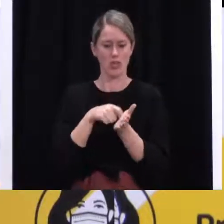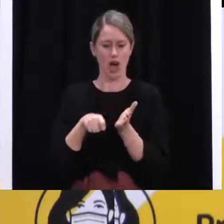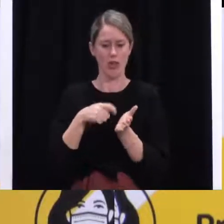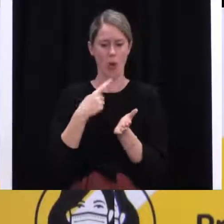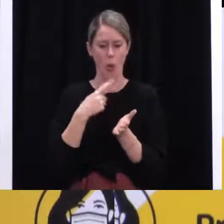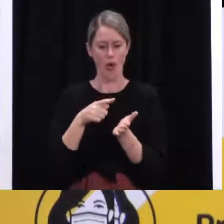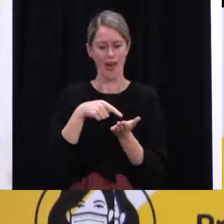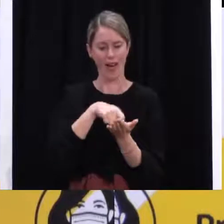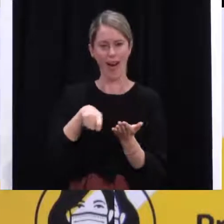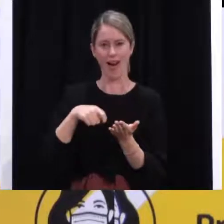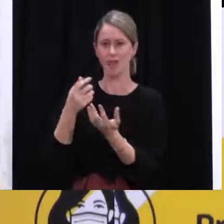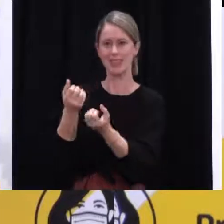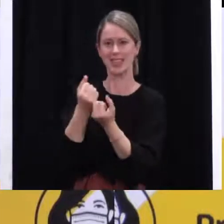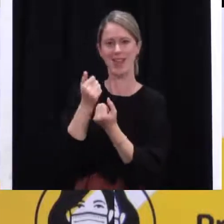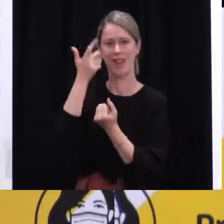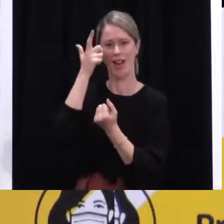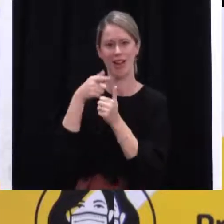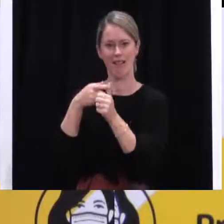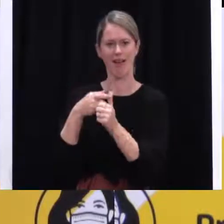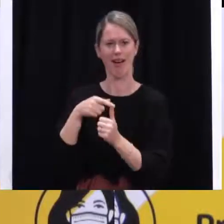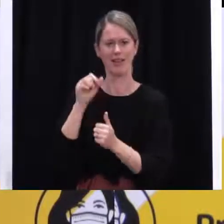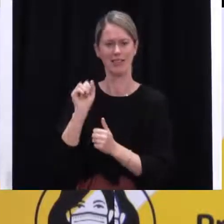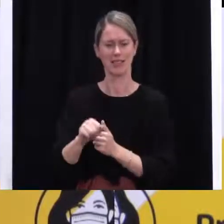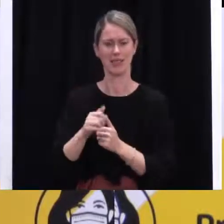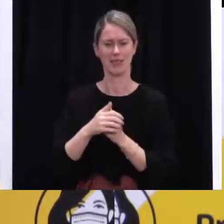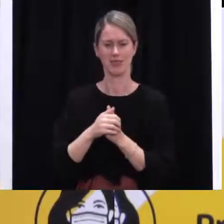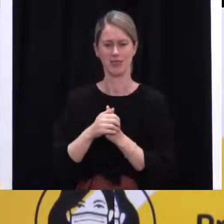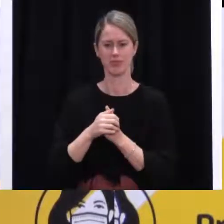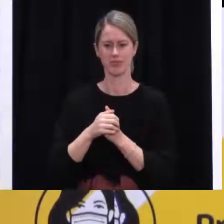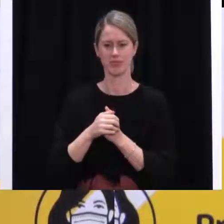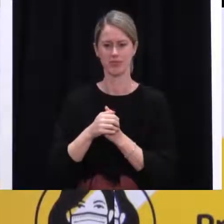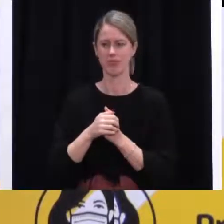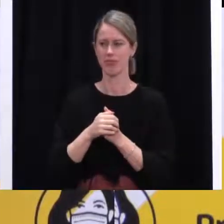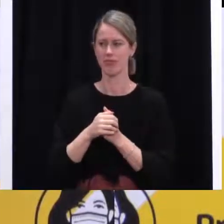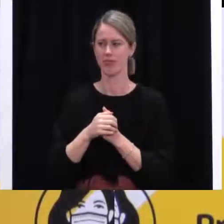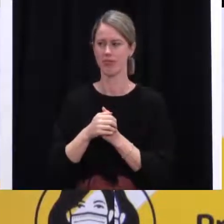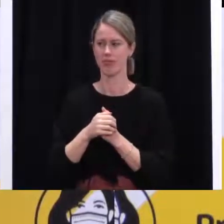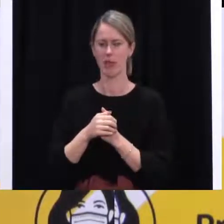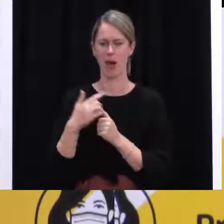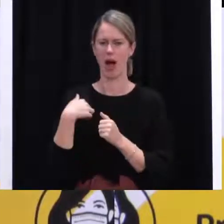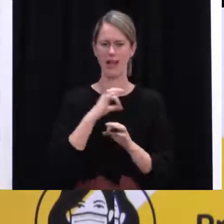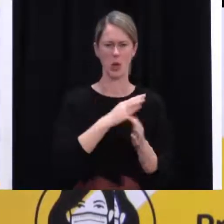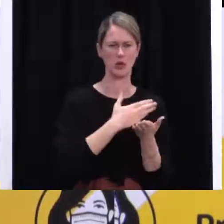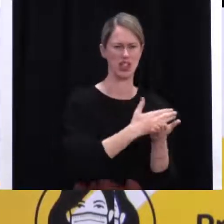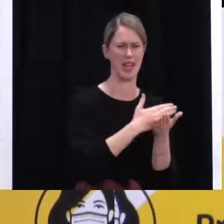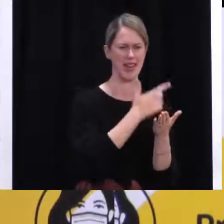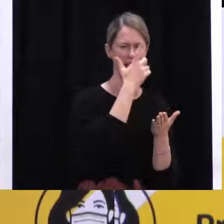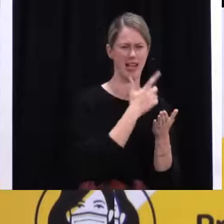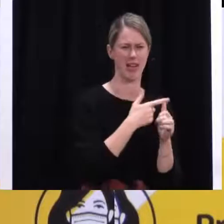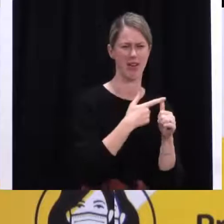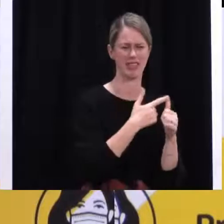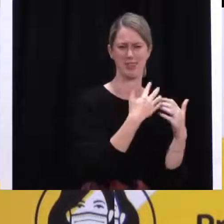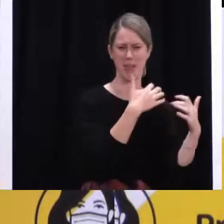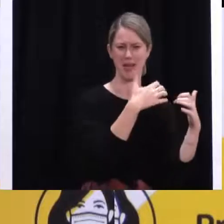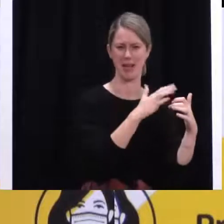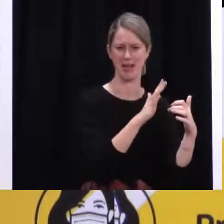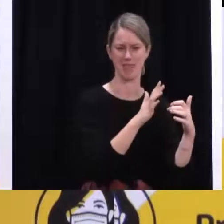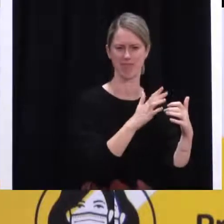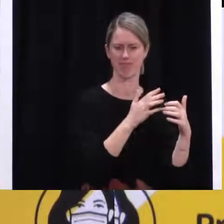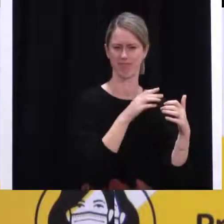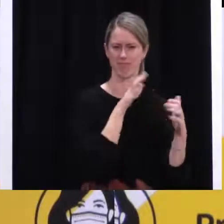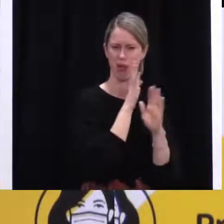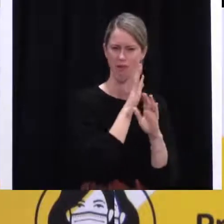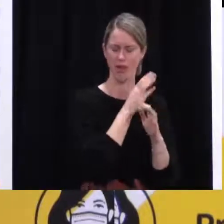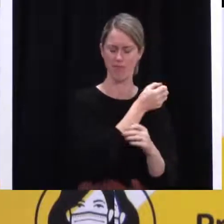regular legal advice on that, but as is long-standing convention, I don't share that legal advice publicly. In terms